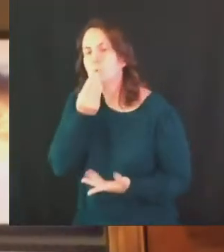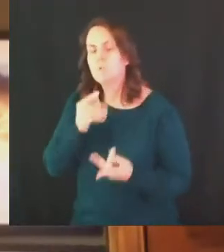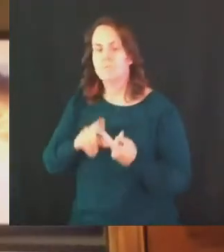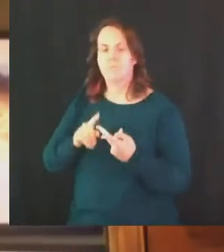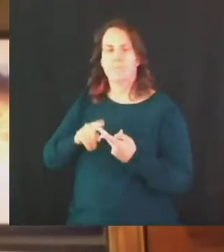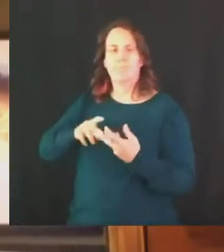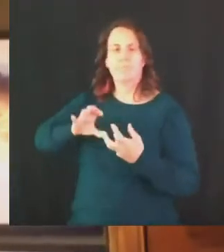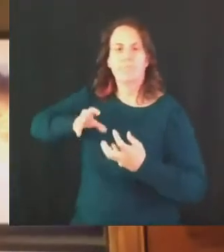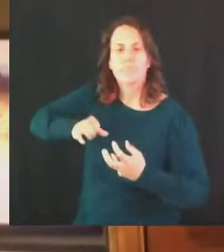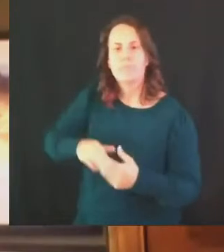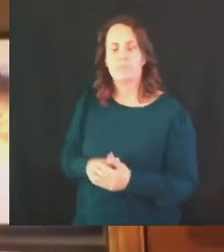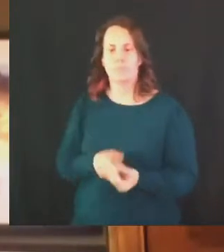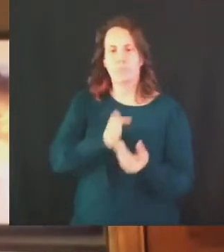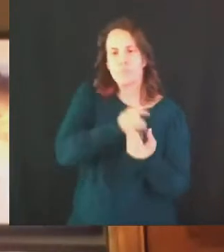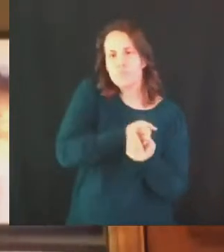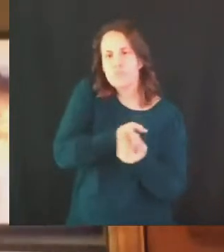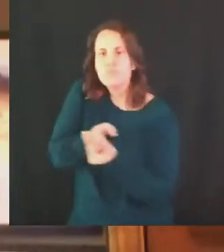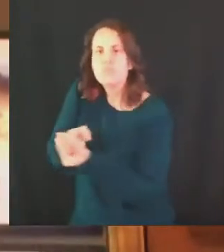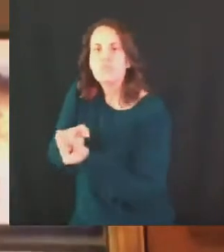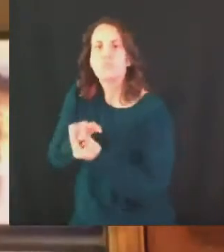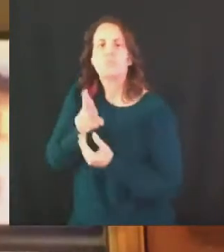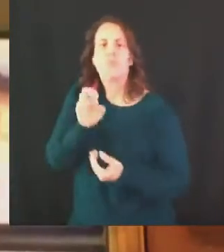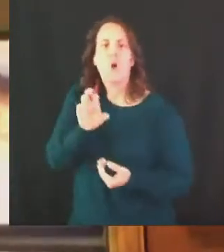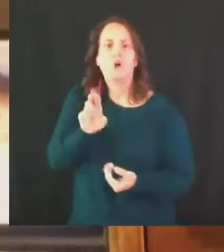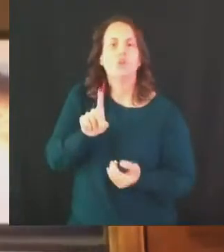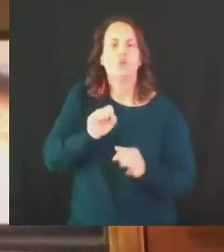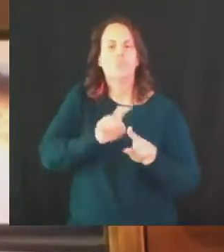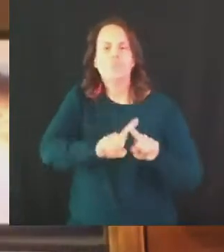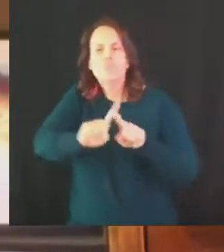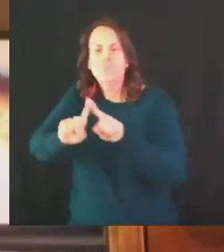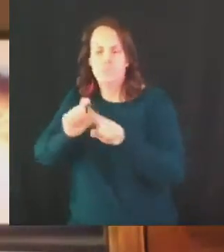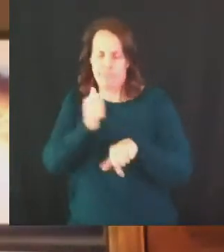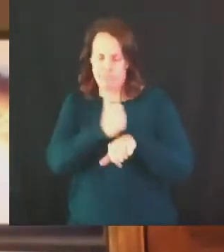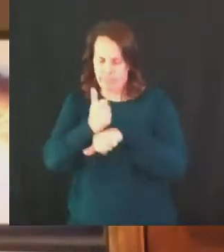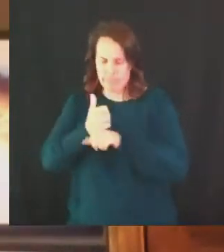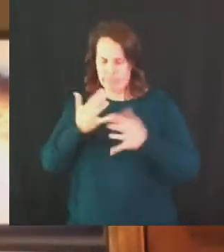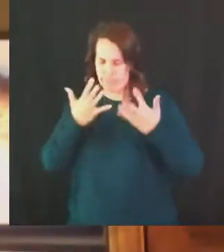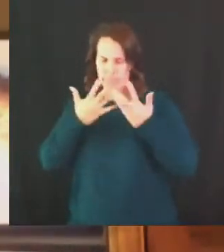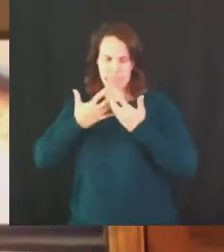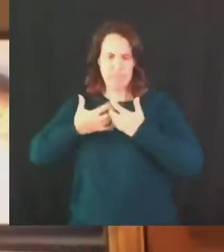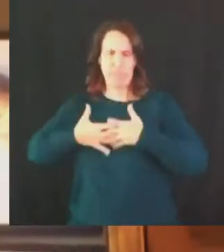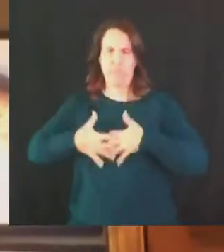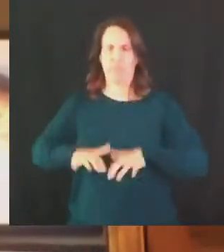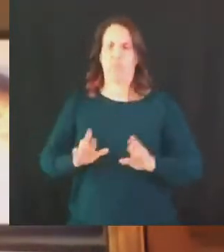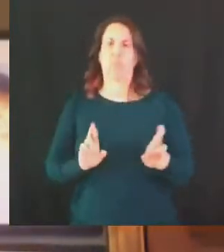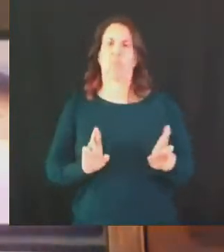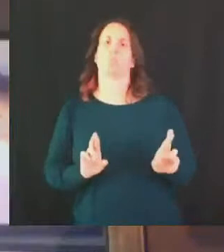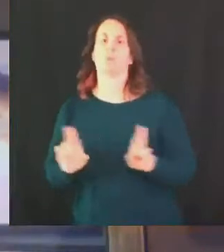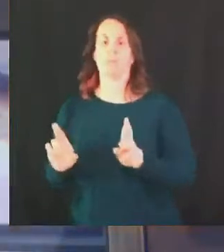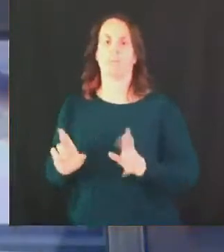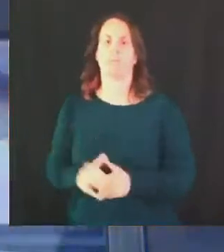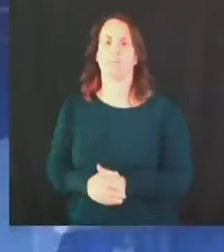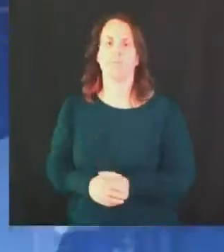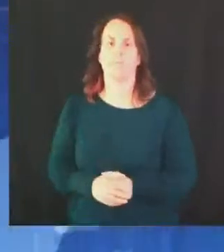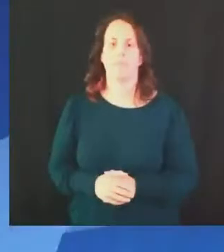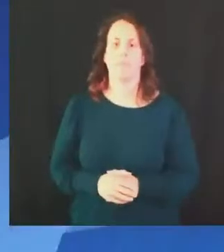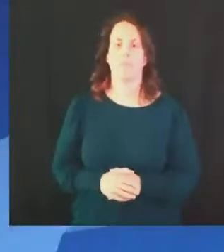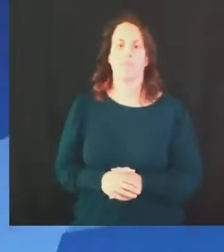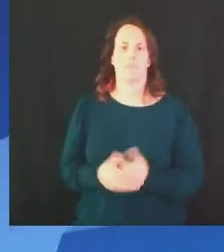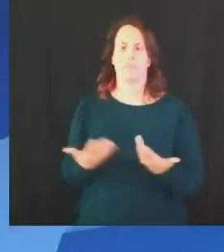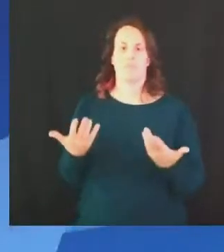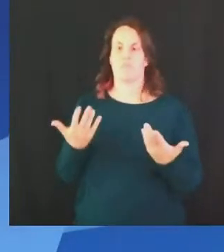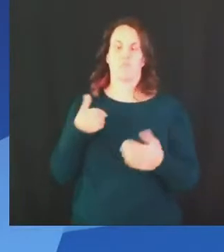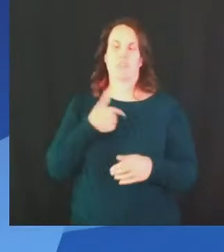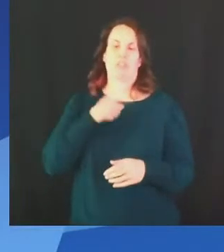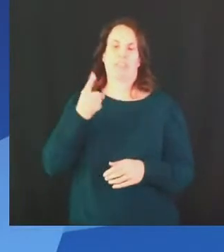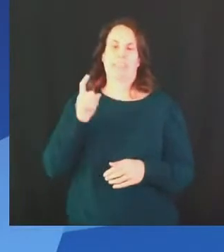the patient's healthcare system in place, to put it back in place. Thank you, Terry. And finally, we'll